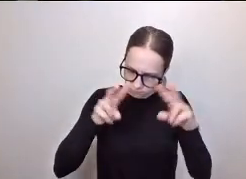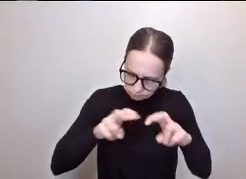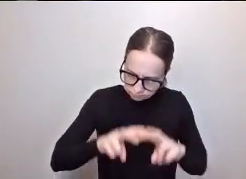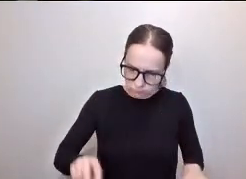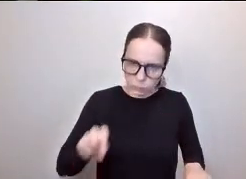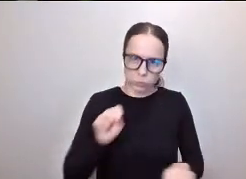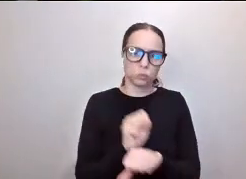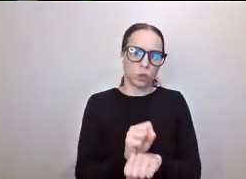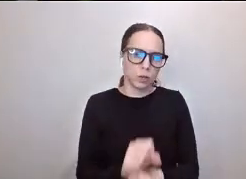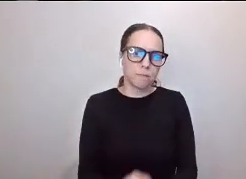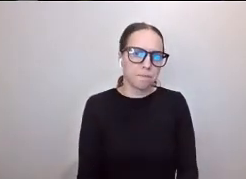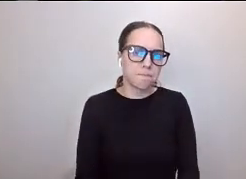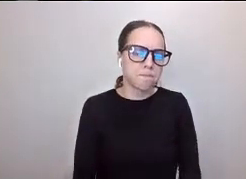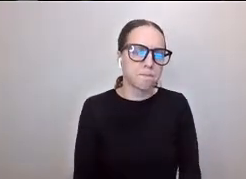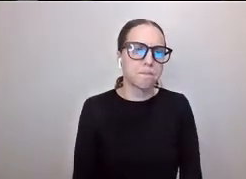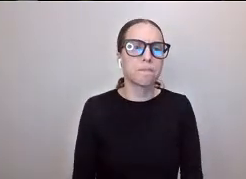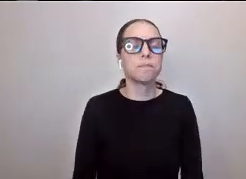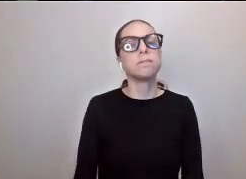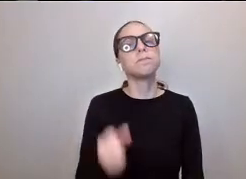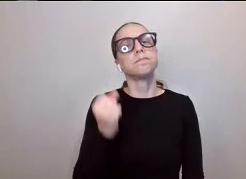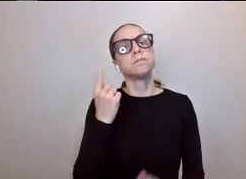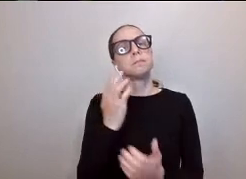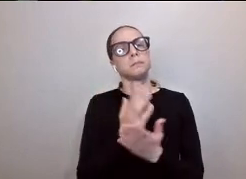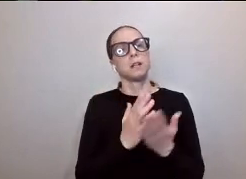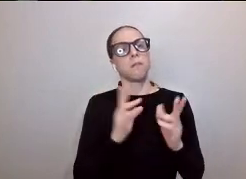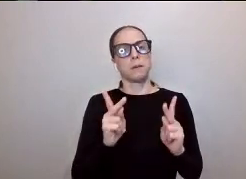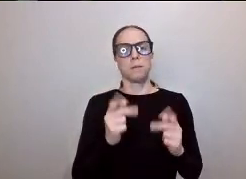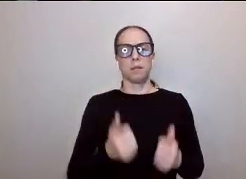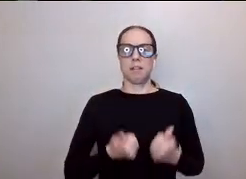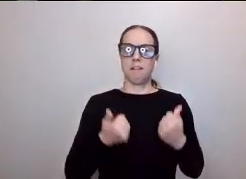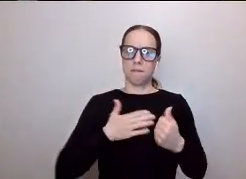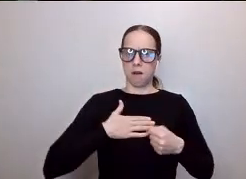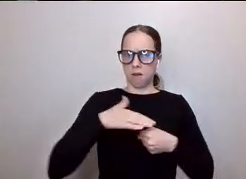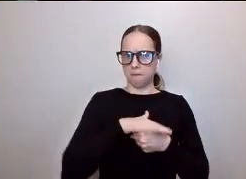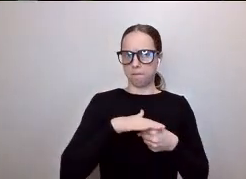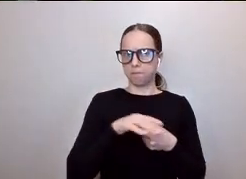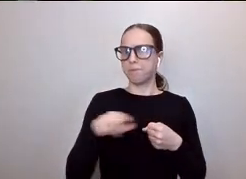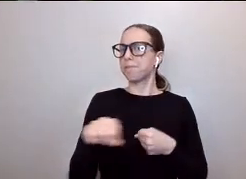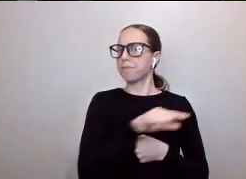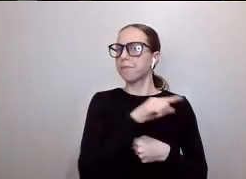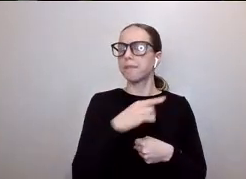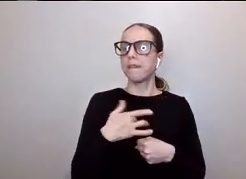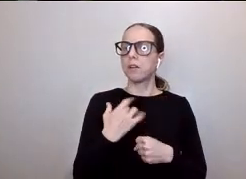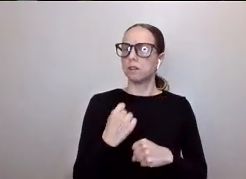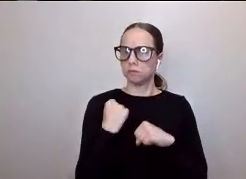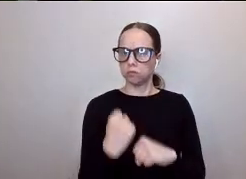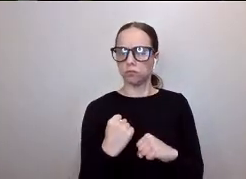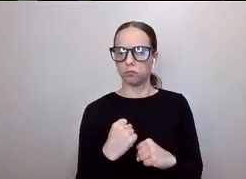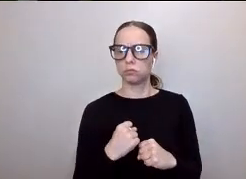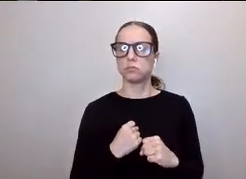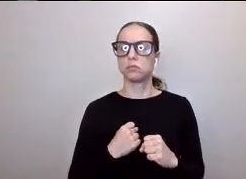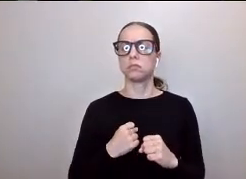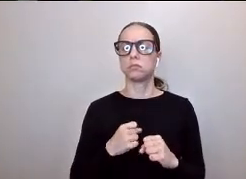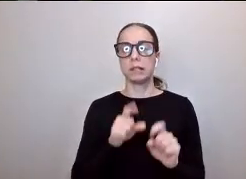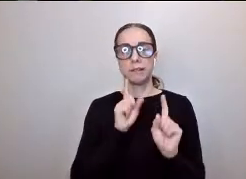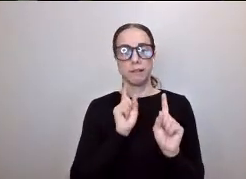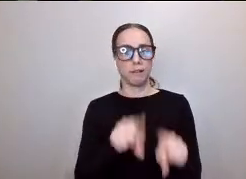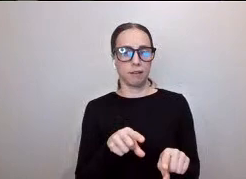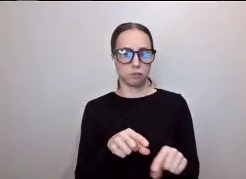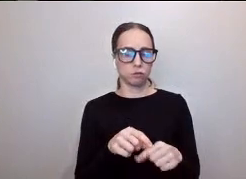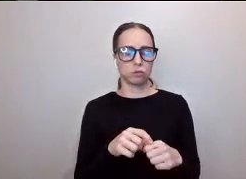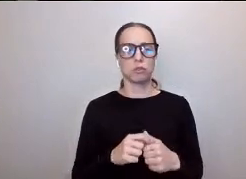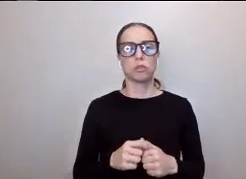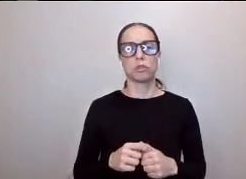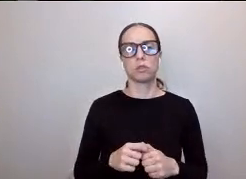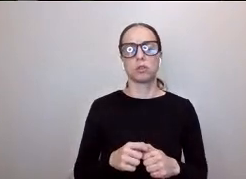who feel very strongly that the answer to the issues, to the